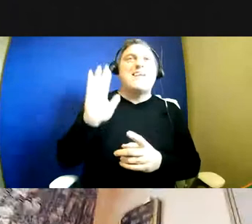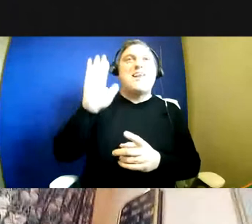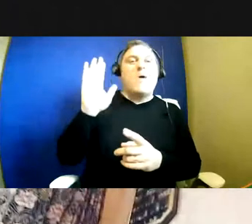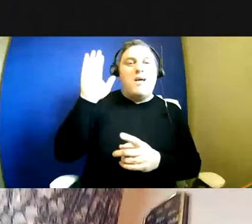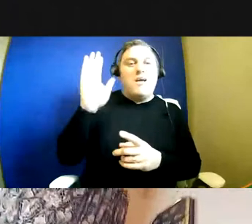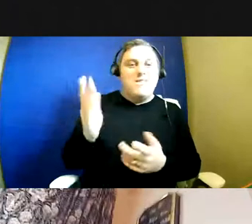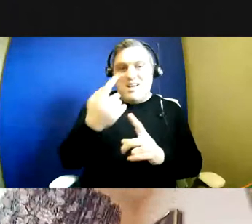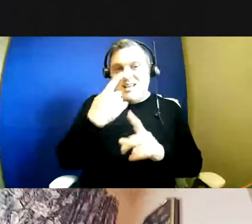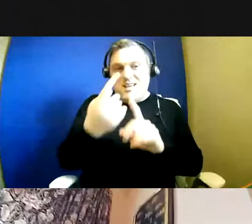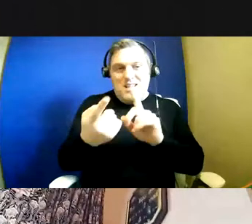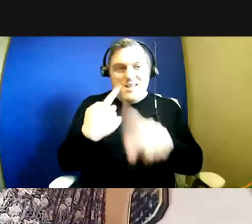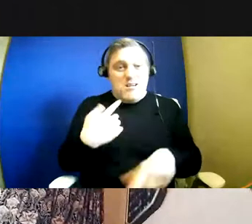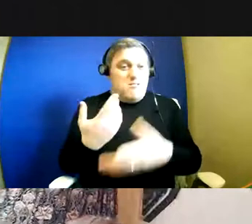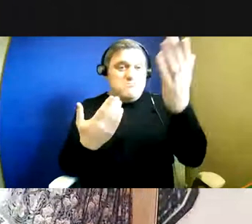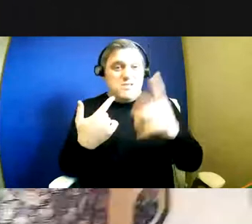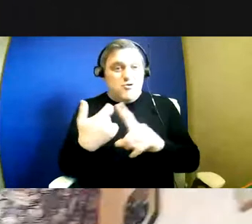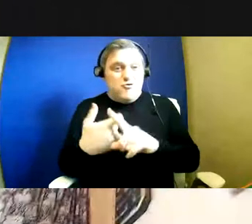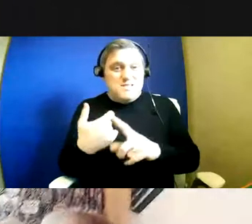Oh. Well, Chris, for you.